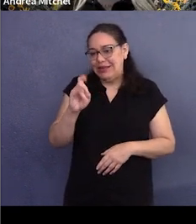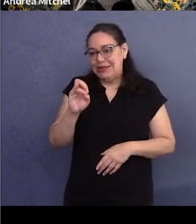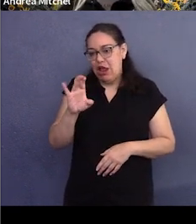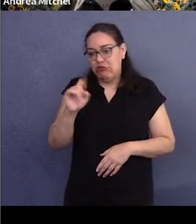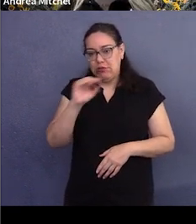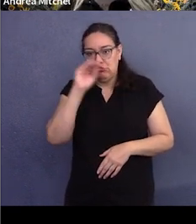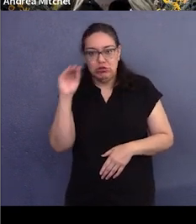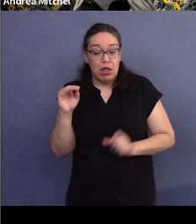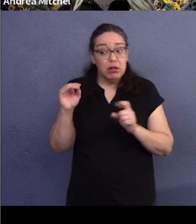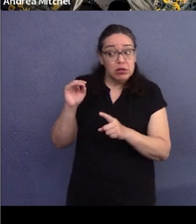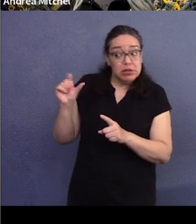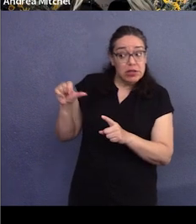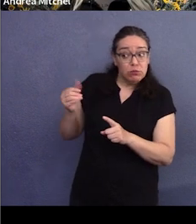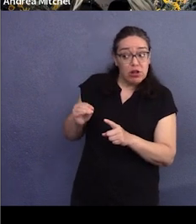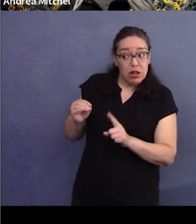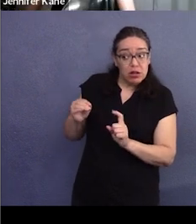take 10%?